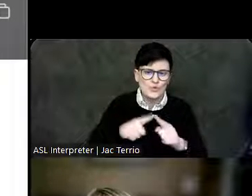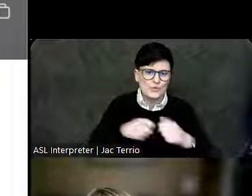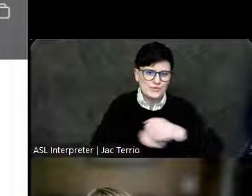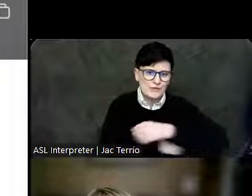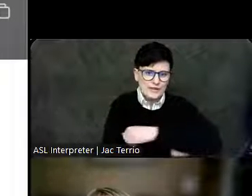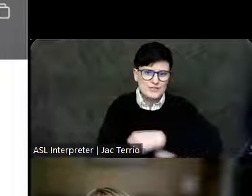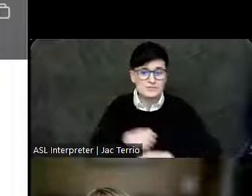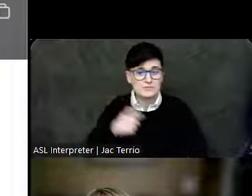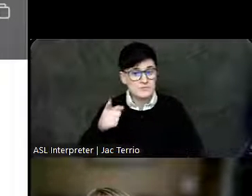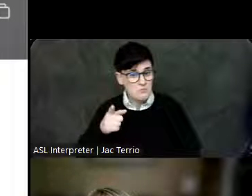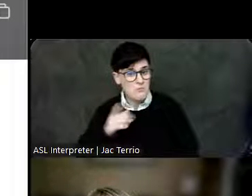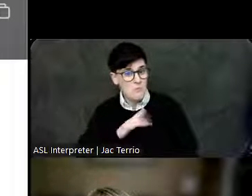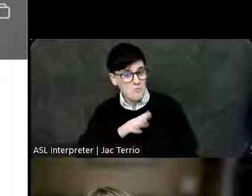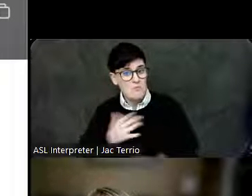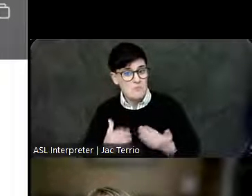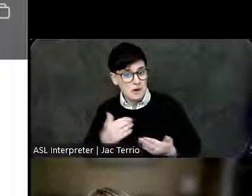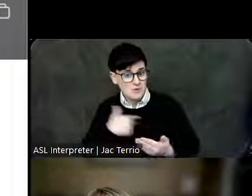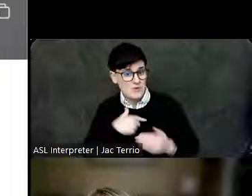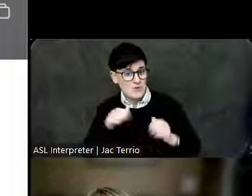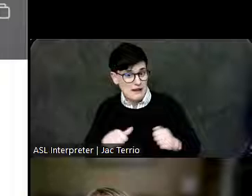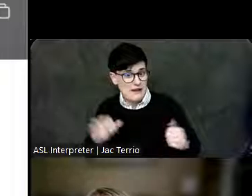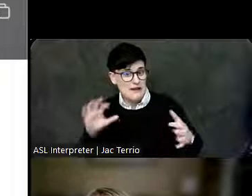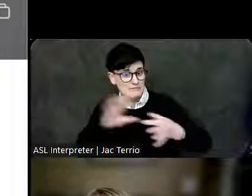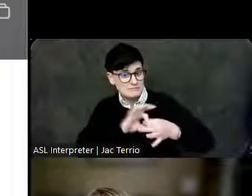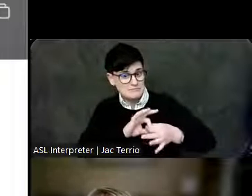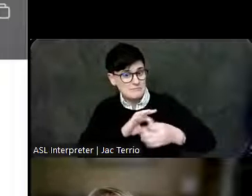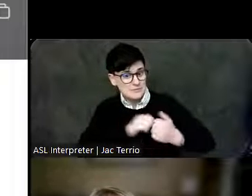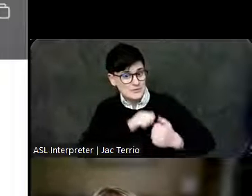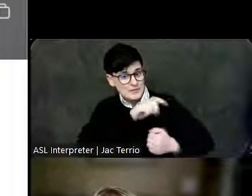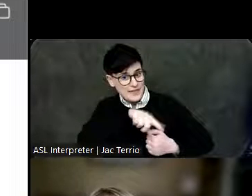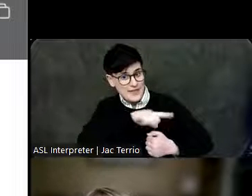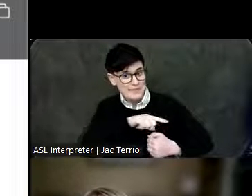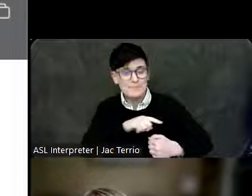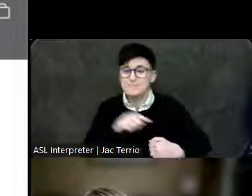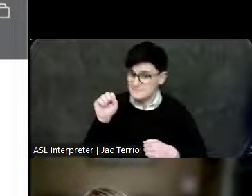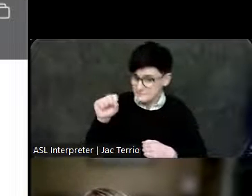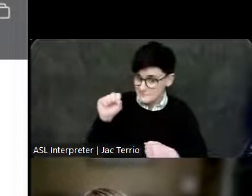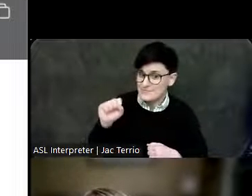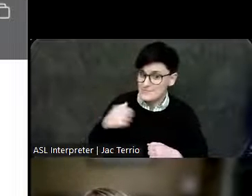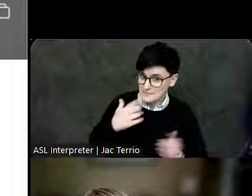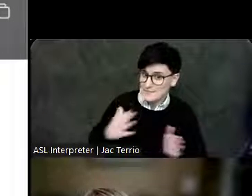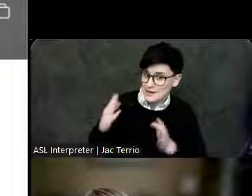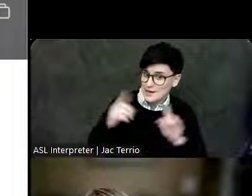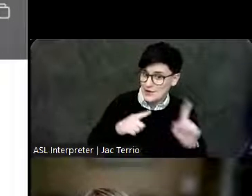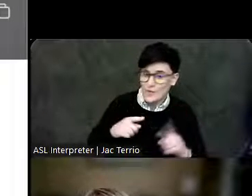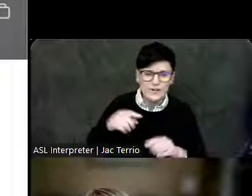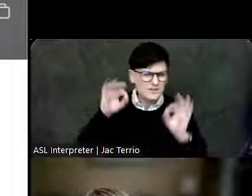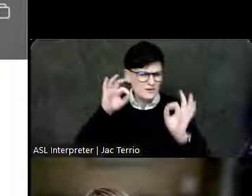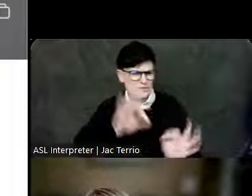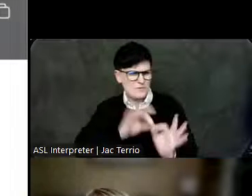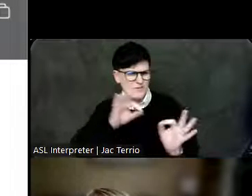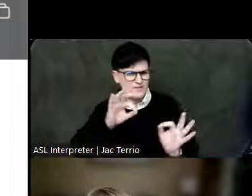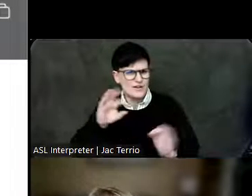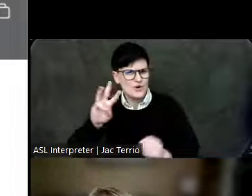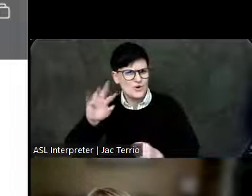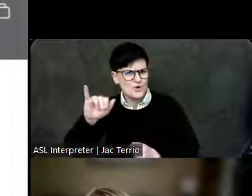on that date. Yeah, I And was planning on going, so yeah, so if we that did would it be at the fun. Wyndham Trail, it's a great location to do the walk and